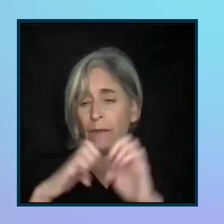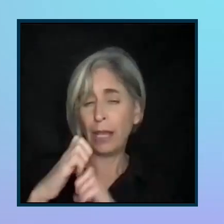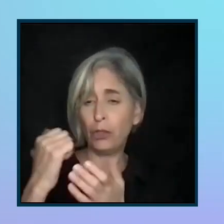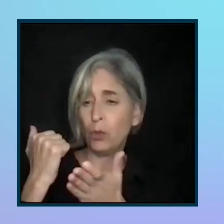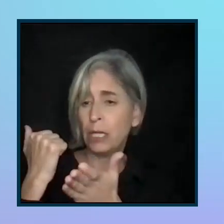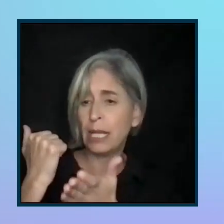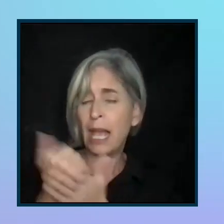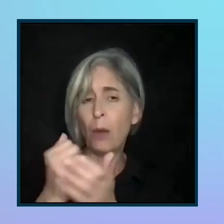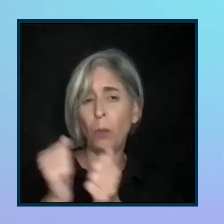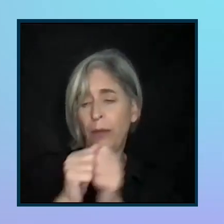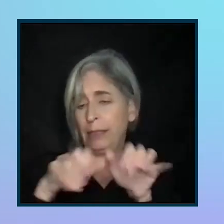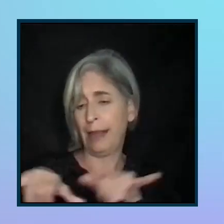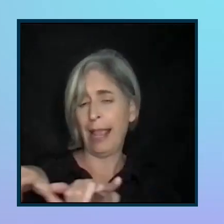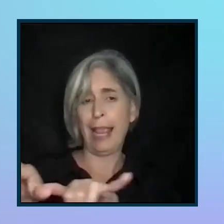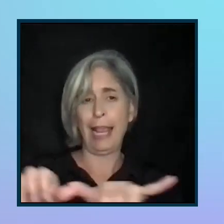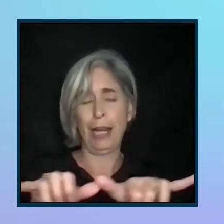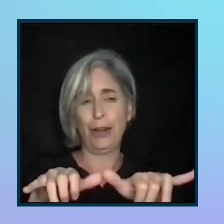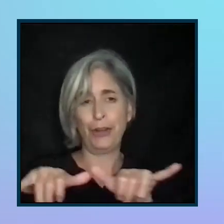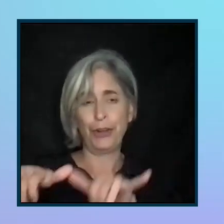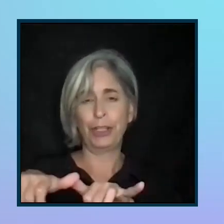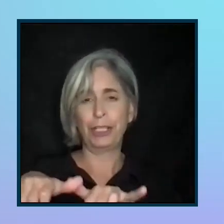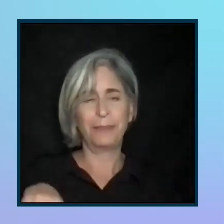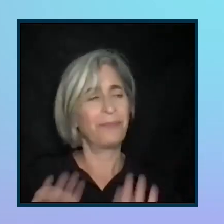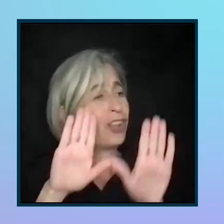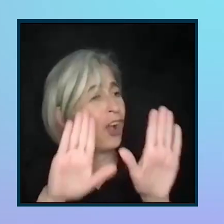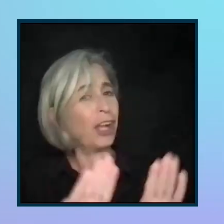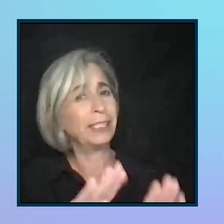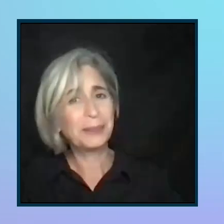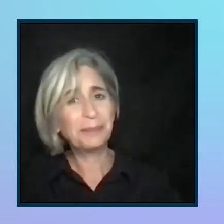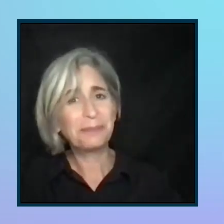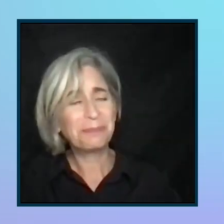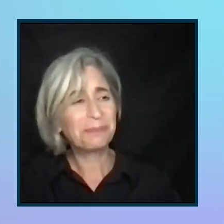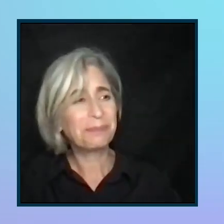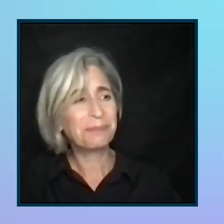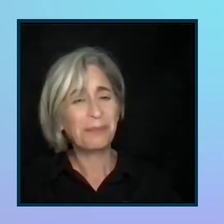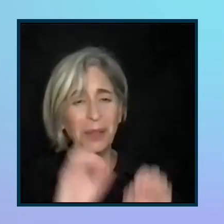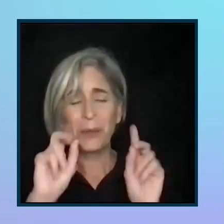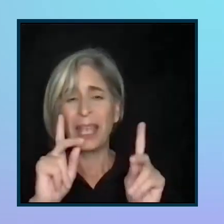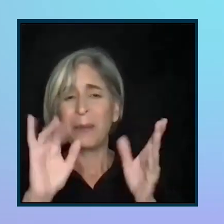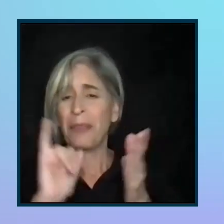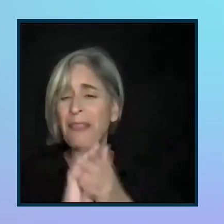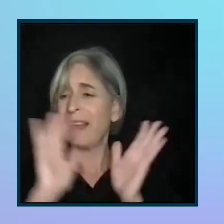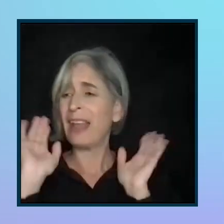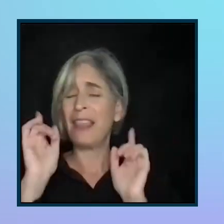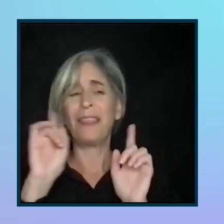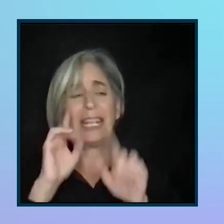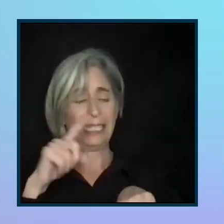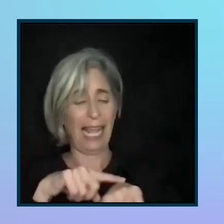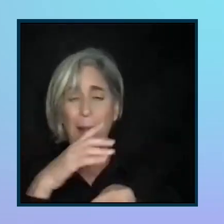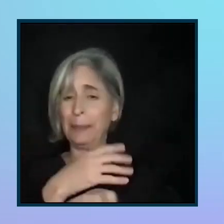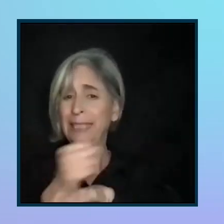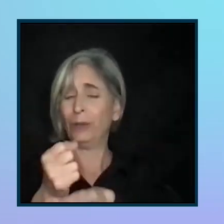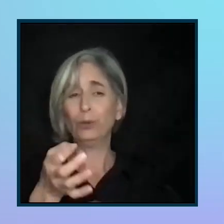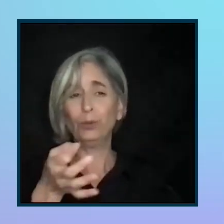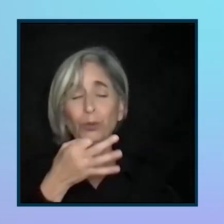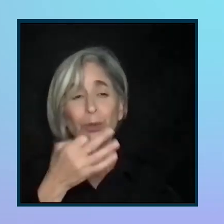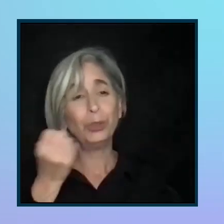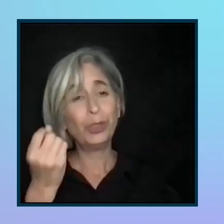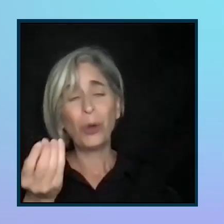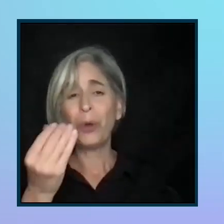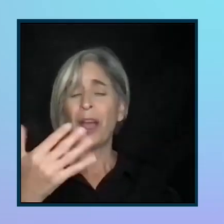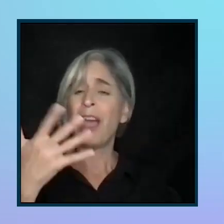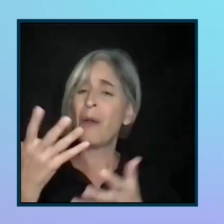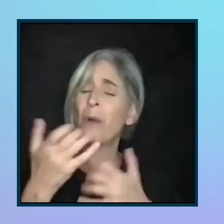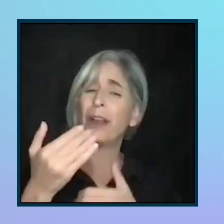upcoming standards are going to be. Awesome. And with that, I think we are about at time here. I do